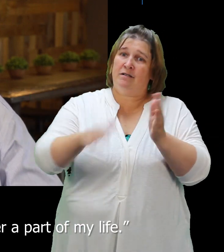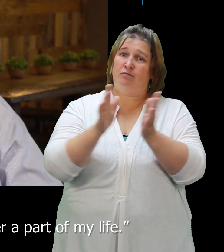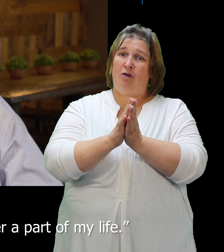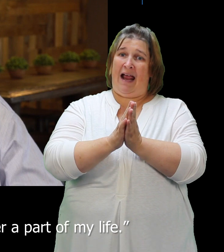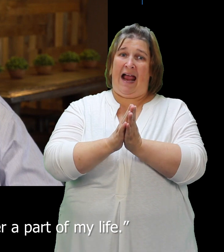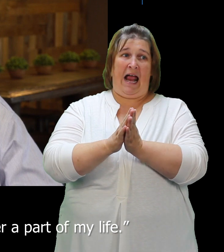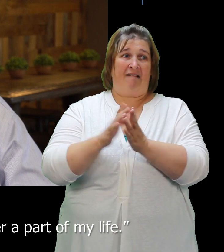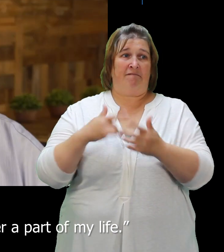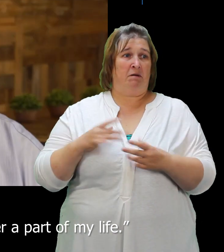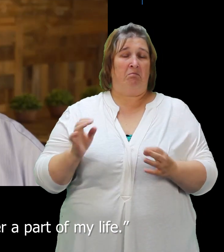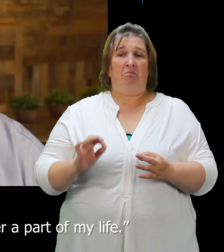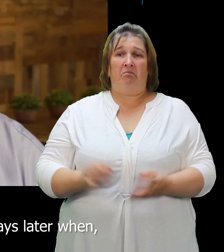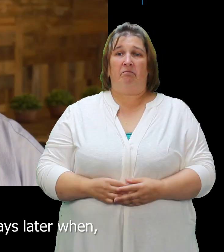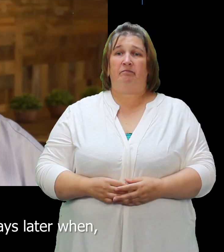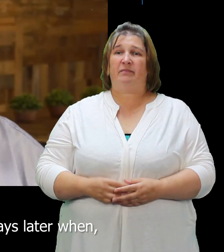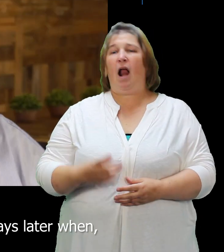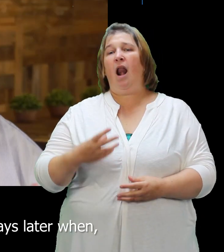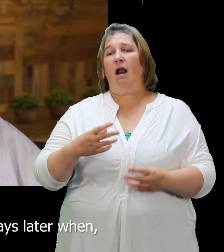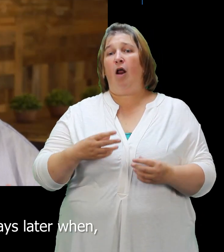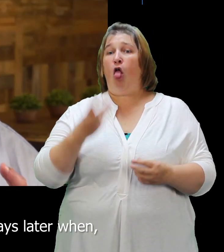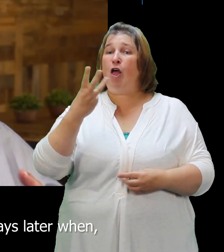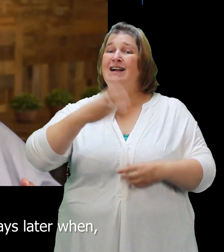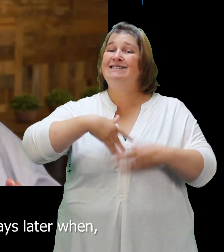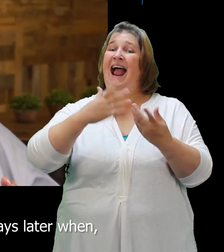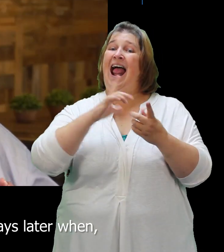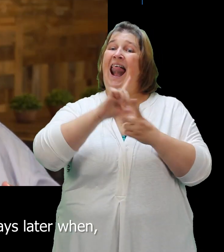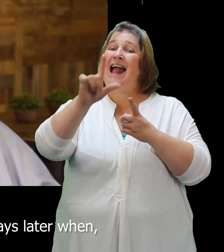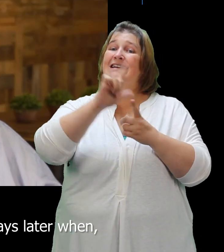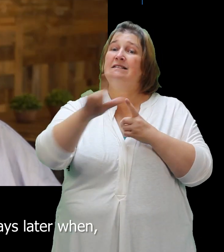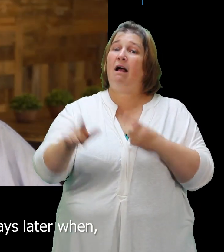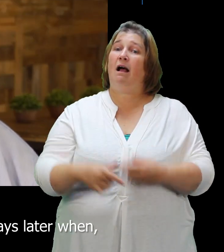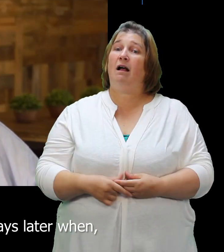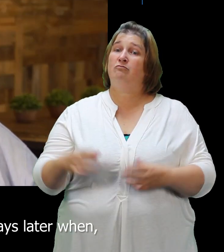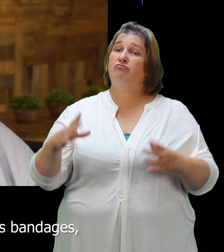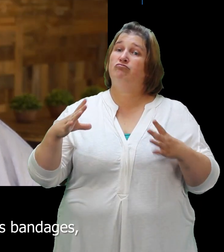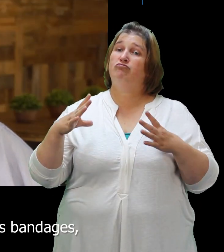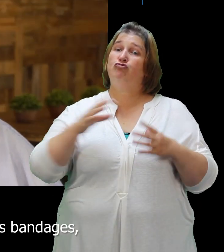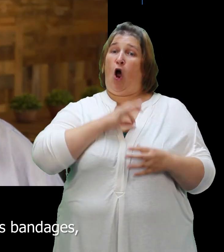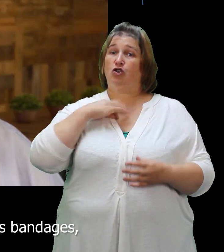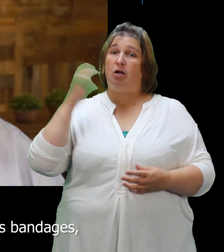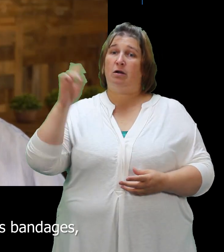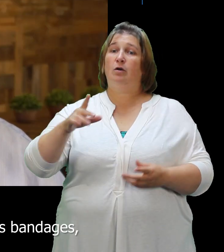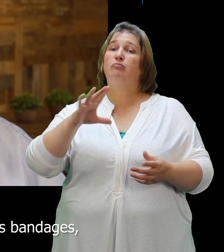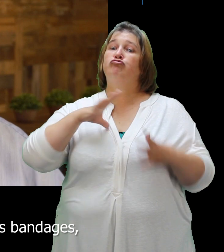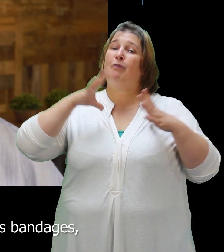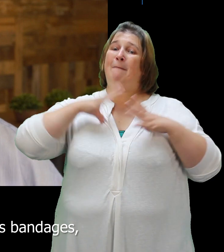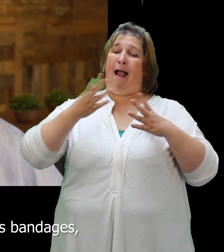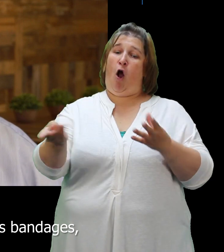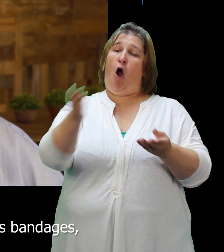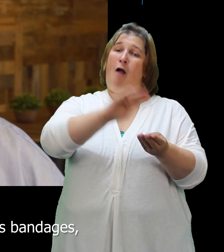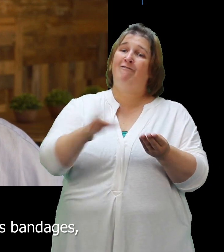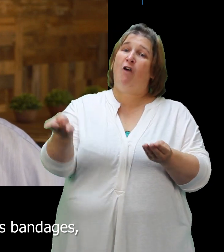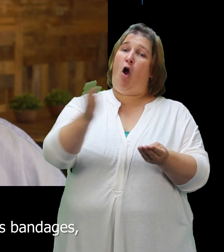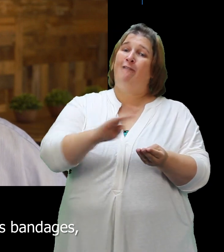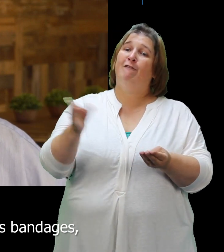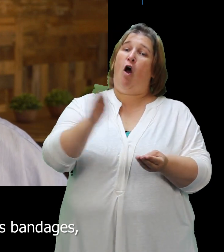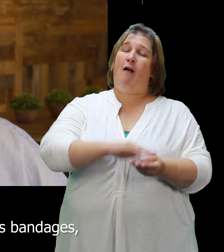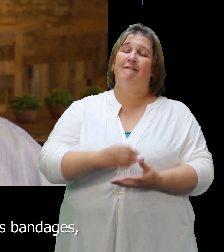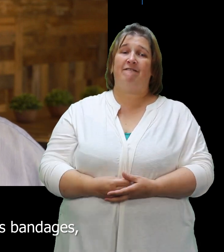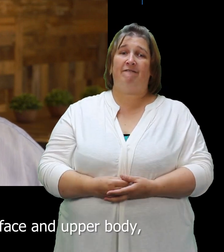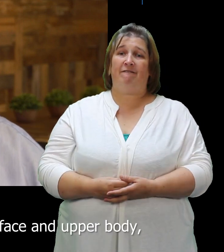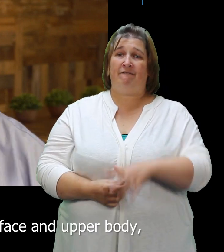of my life. Make a long story short, 3 days later, when they came in to remove his